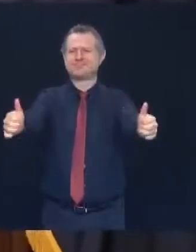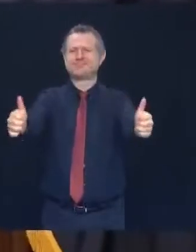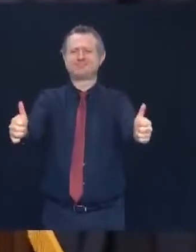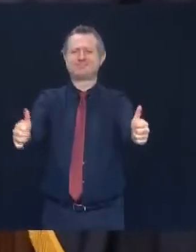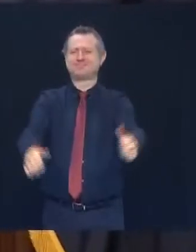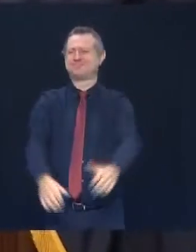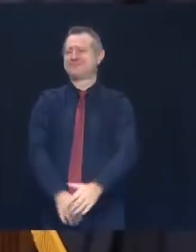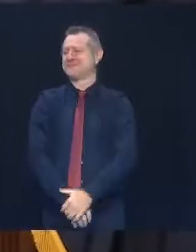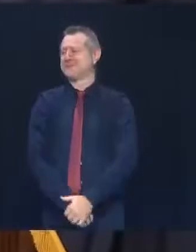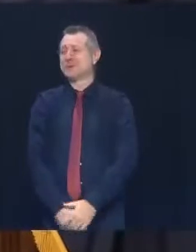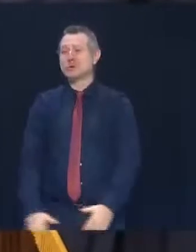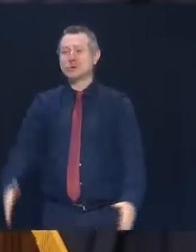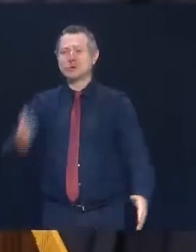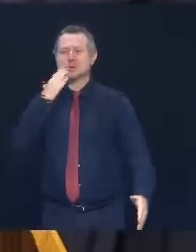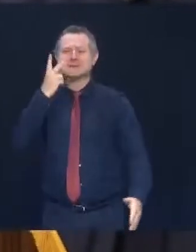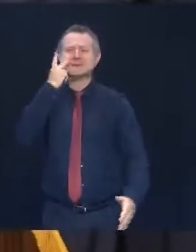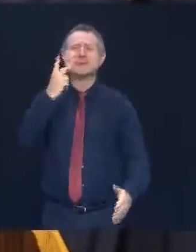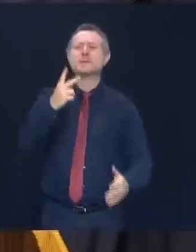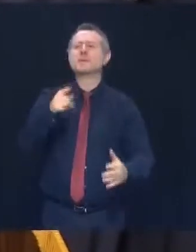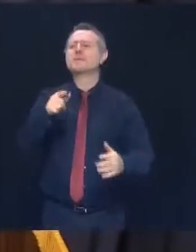Good to see most of you.